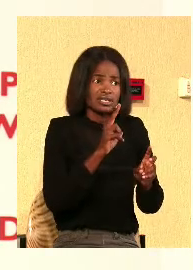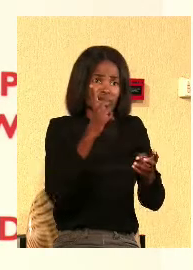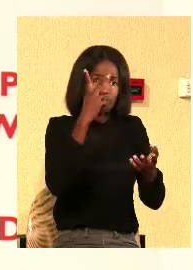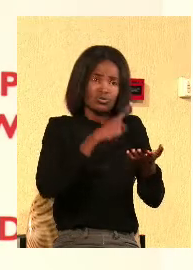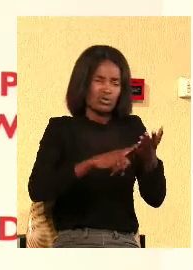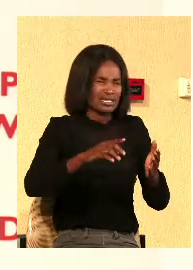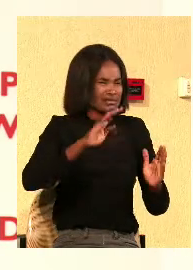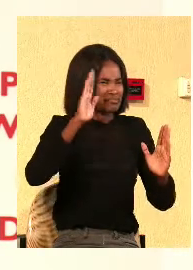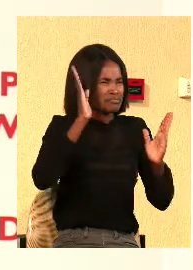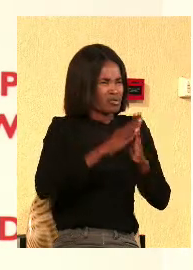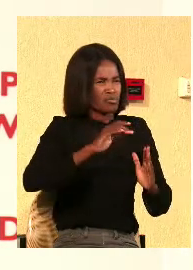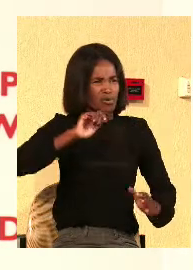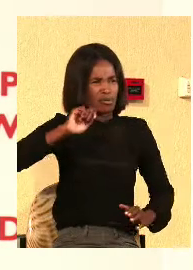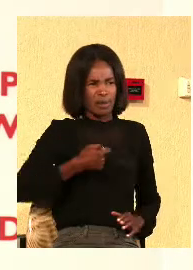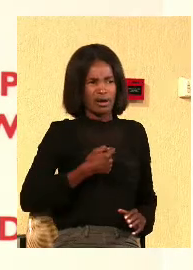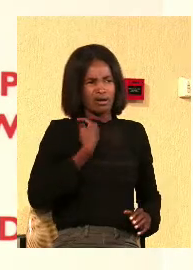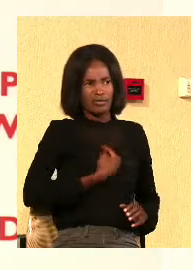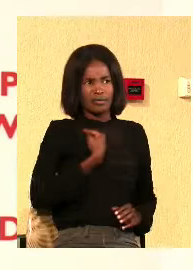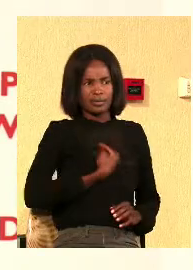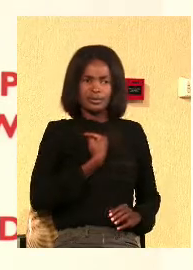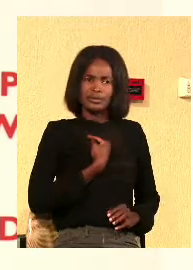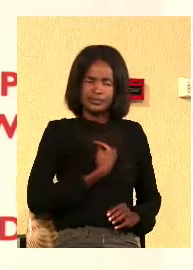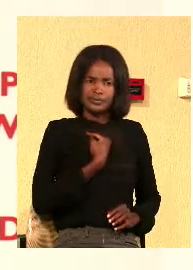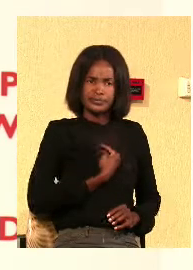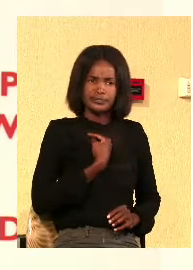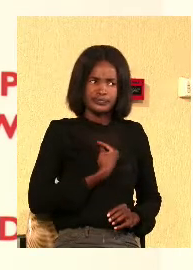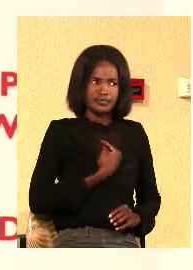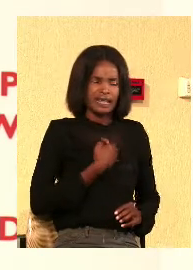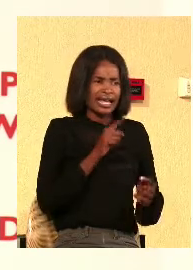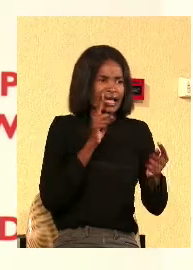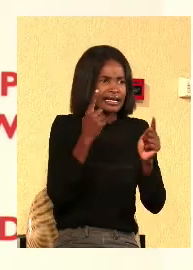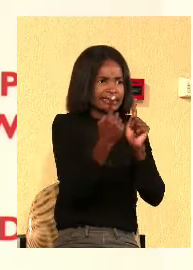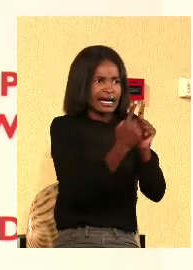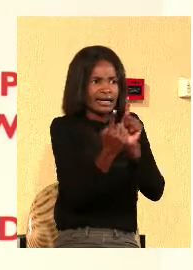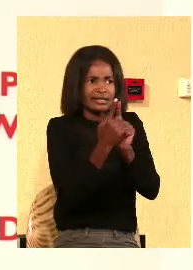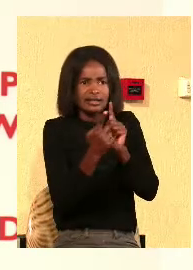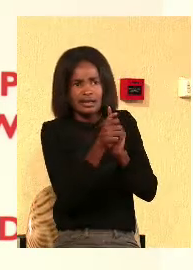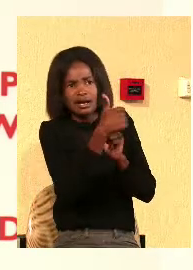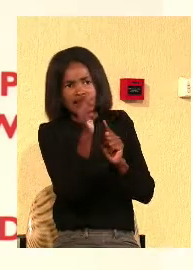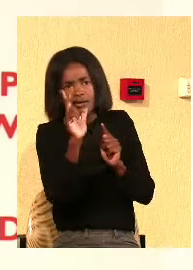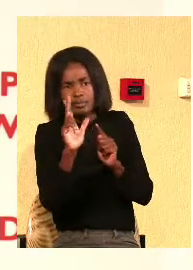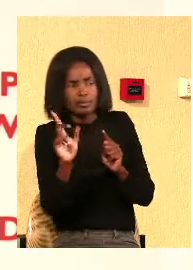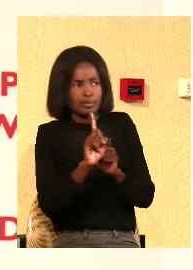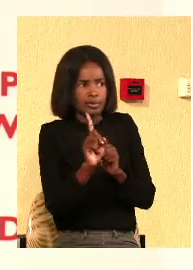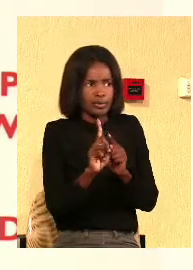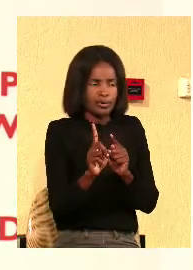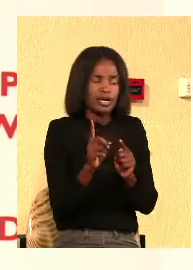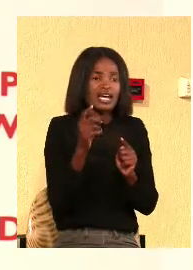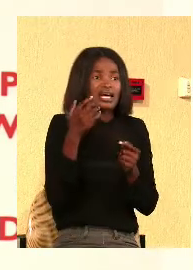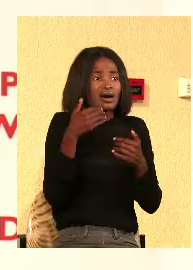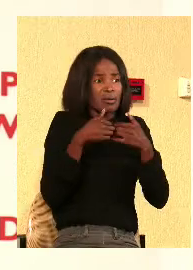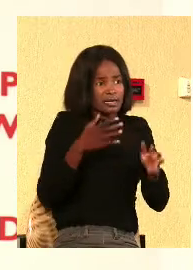weeks, you don't make contact, all the preventive measures that we're talking about, and you must phone this